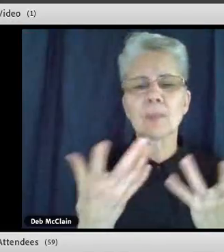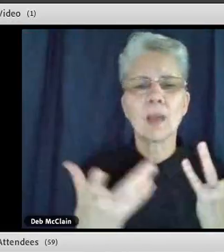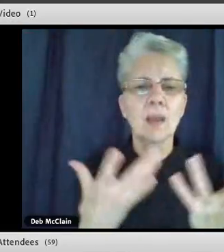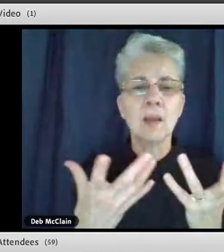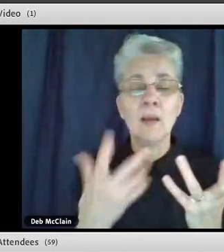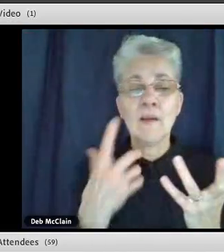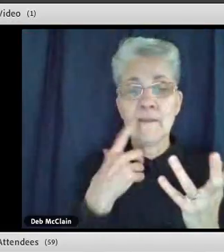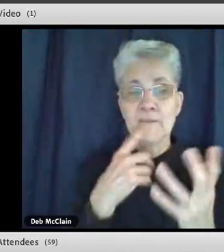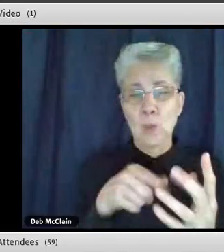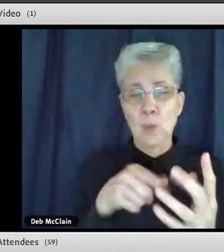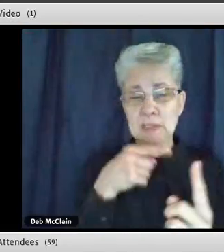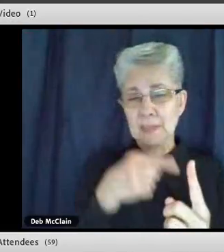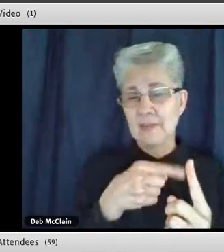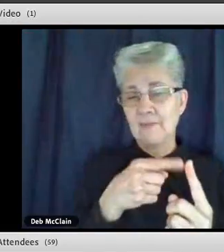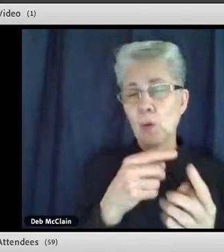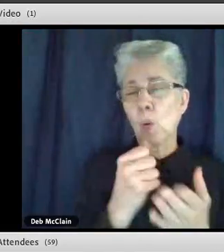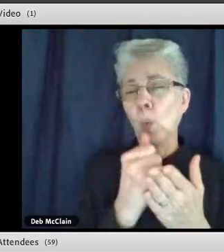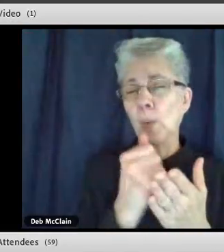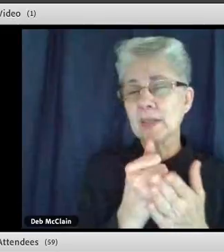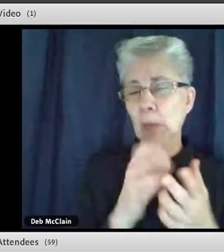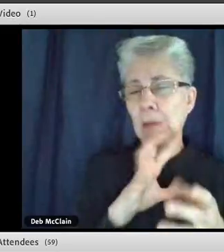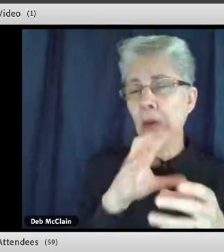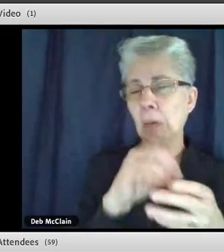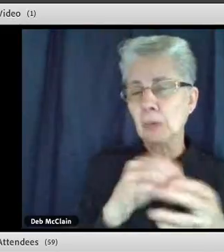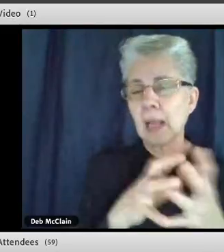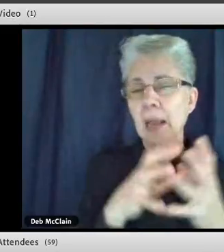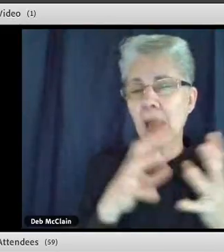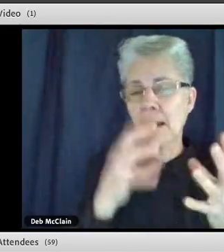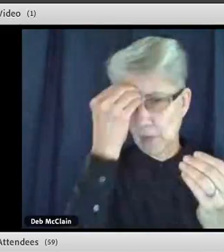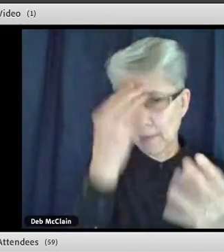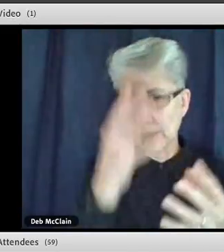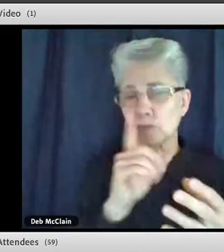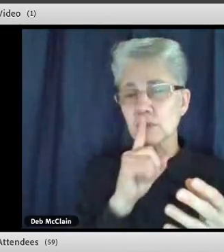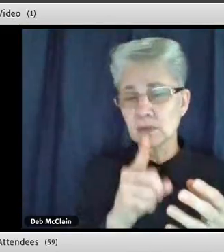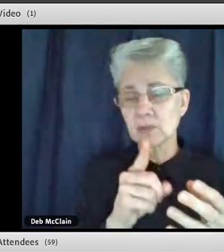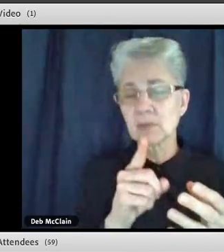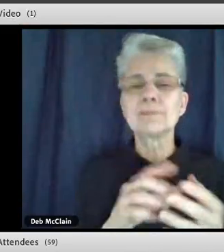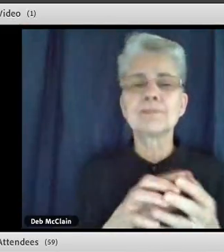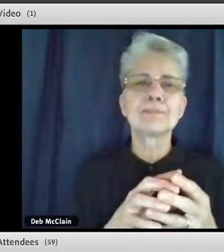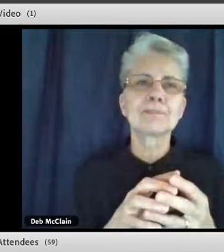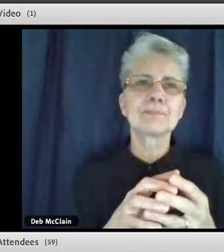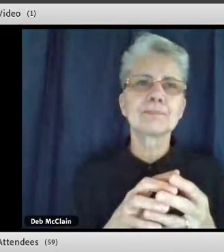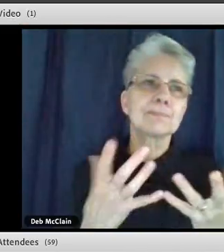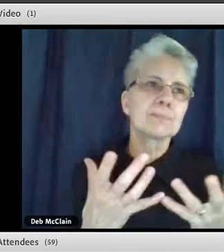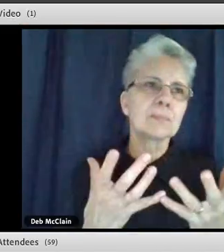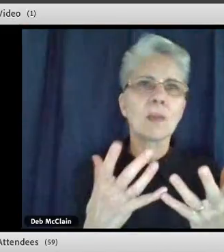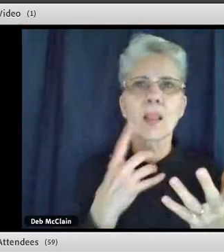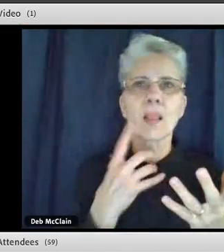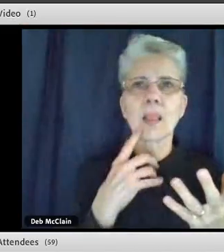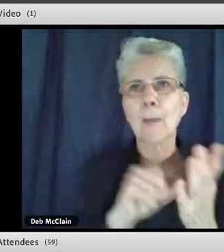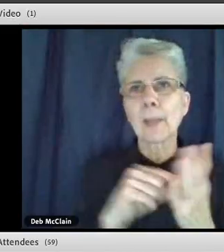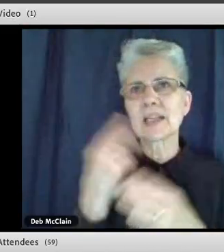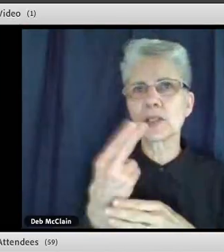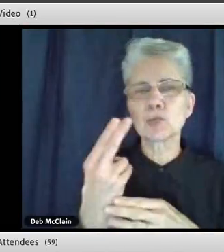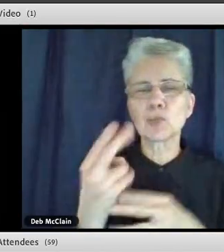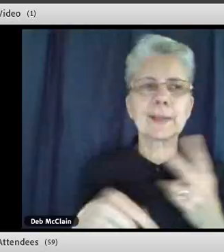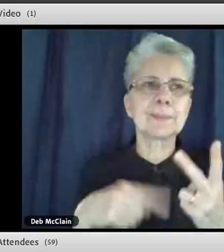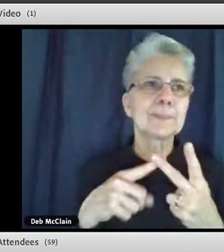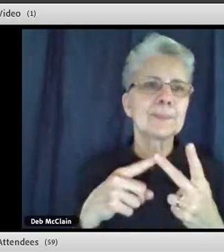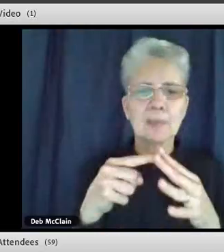certain resources, it includes a lot of information, like a lot of like publication history,